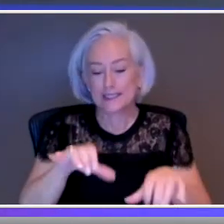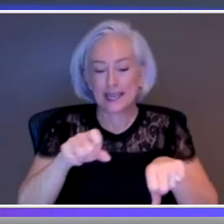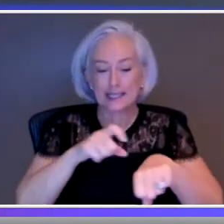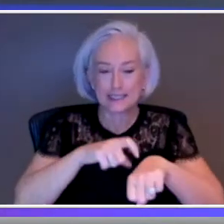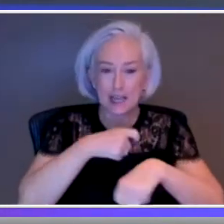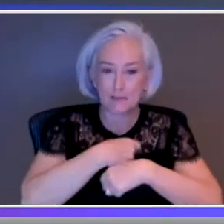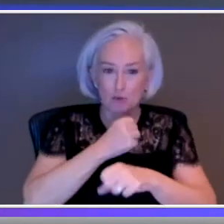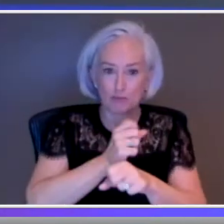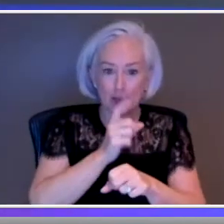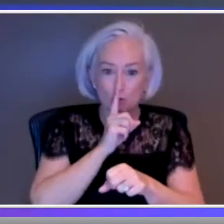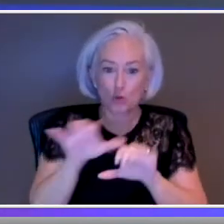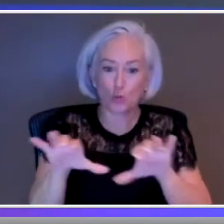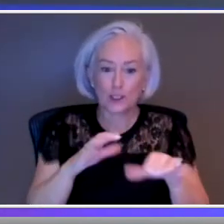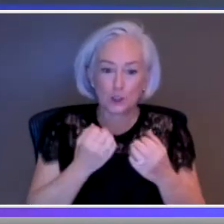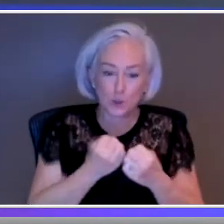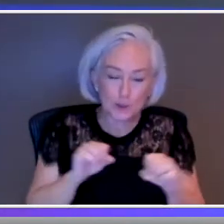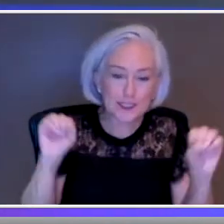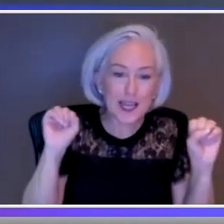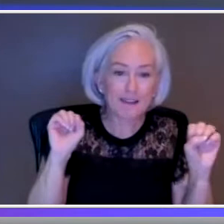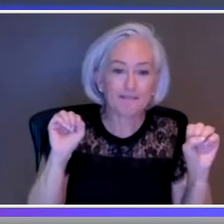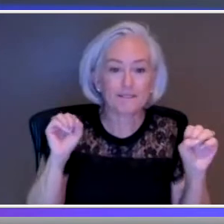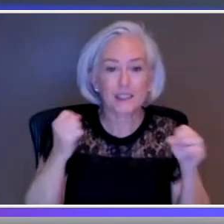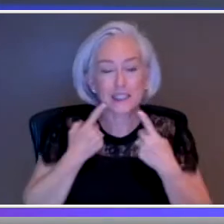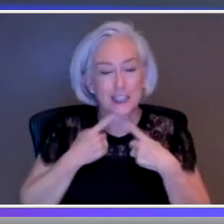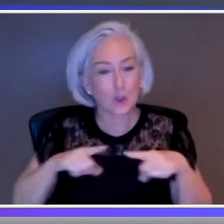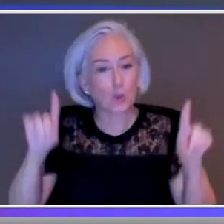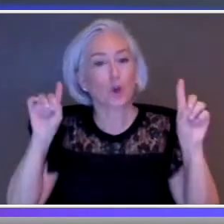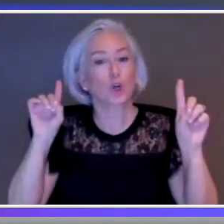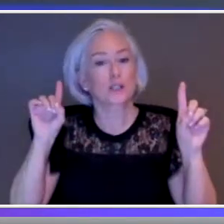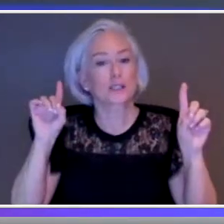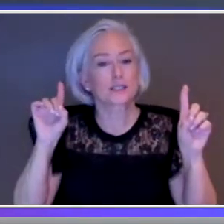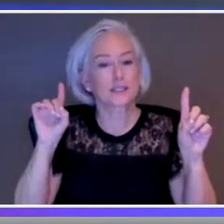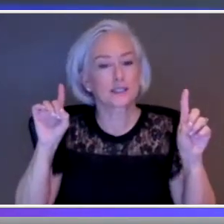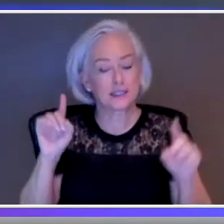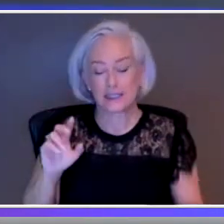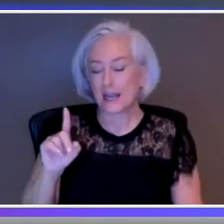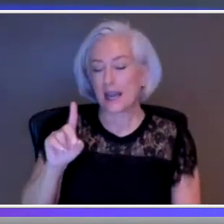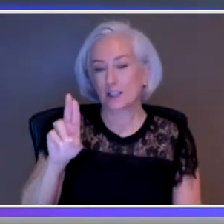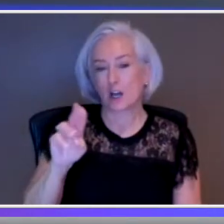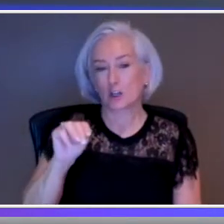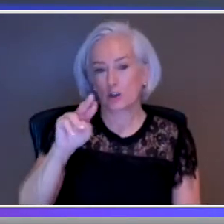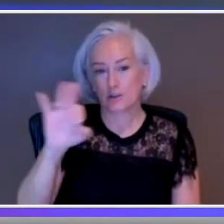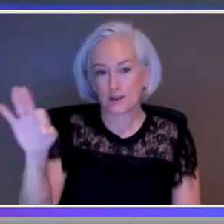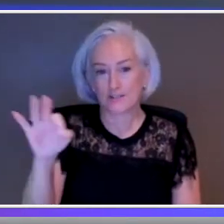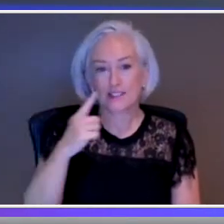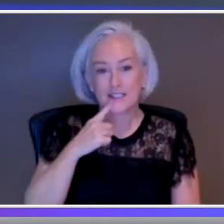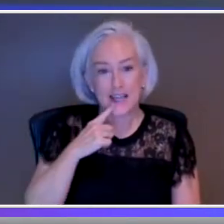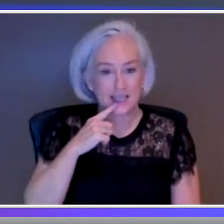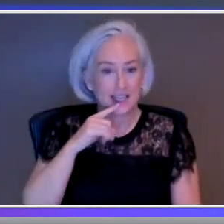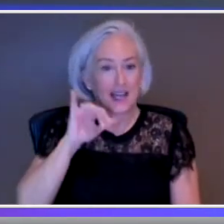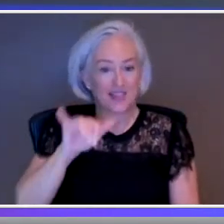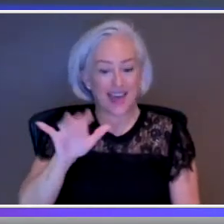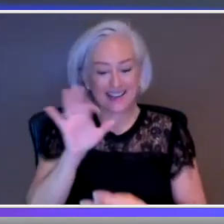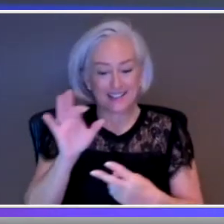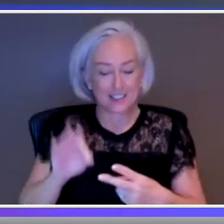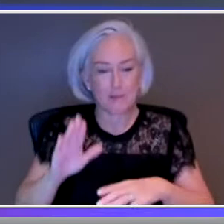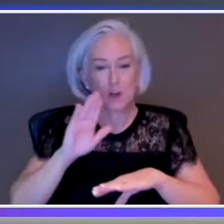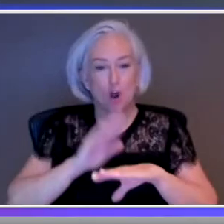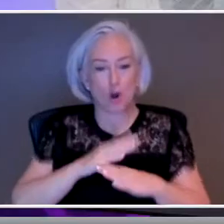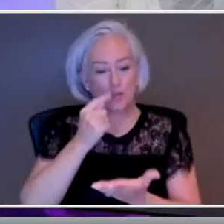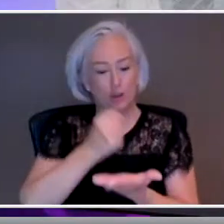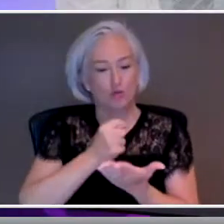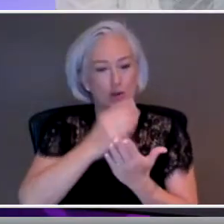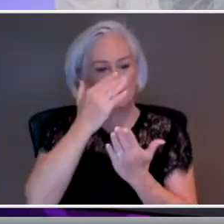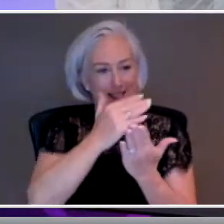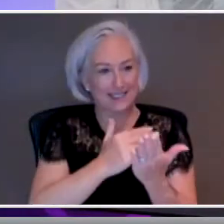works, it gets out there, and as Dr. Neff noted, it's in the treatment algorithm. It is an option, and we're happy to offer it here. How